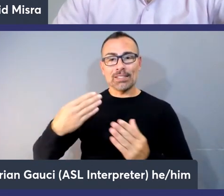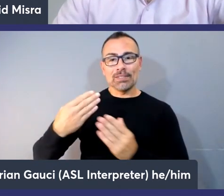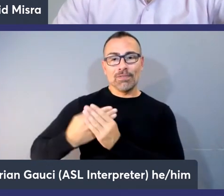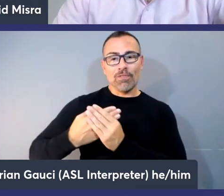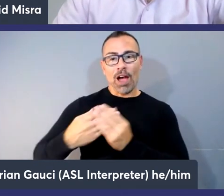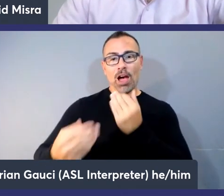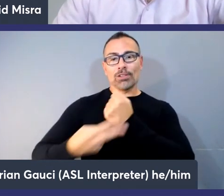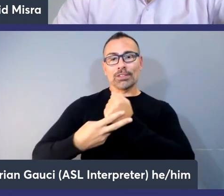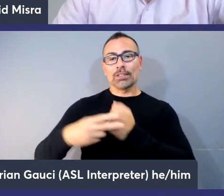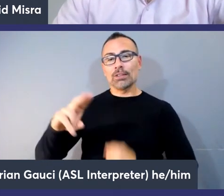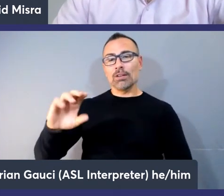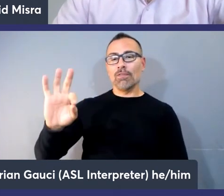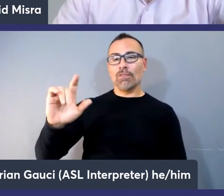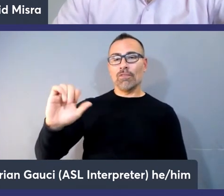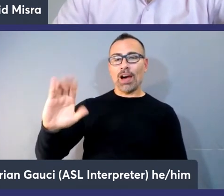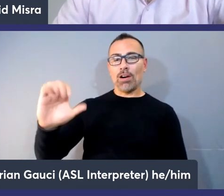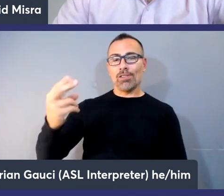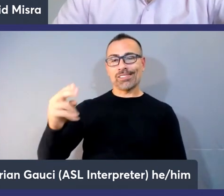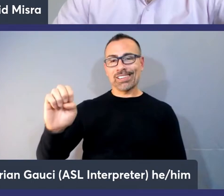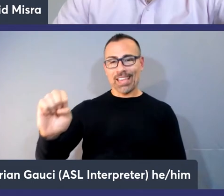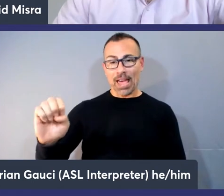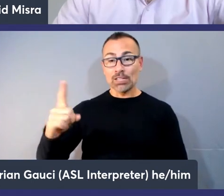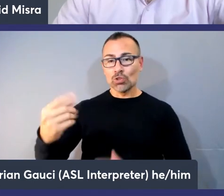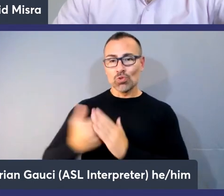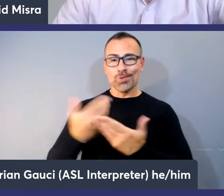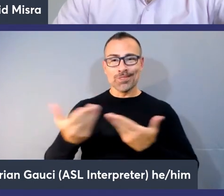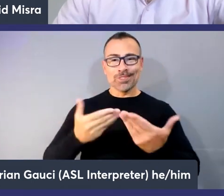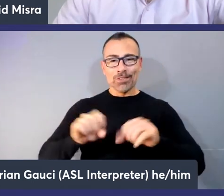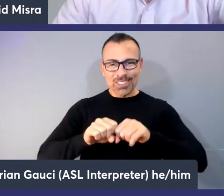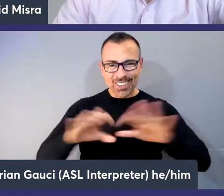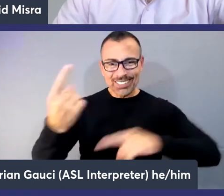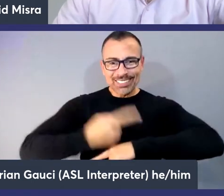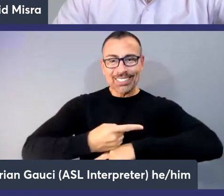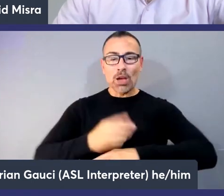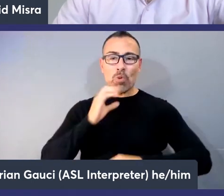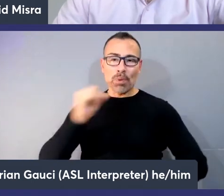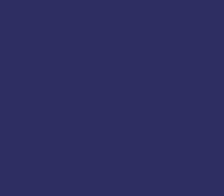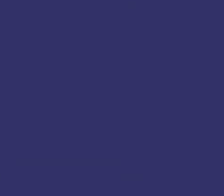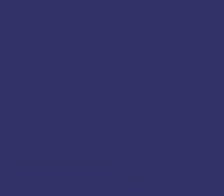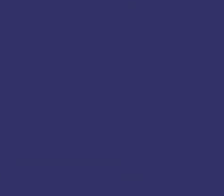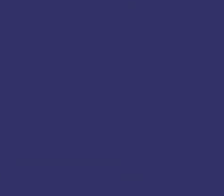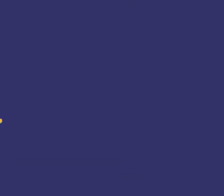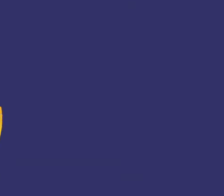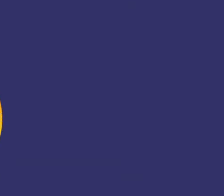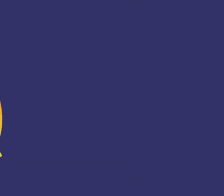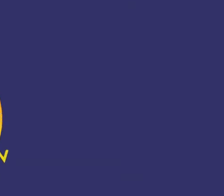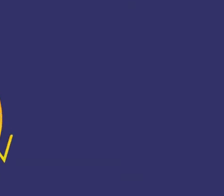new service that was launched today. And we'll be right back to wrap everything up. Stay tuned.